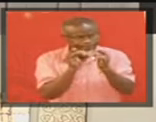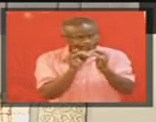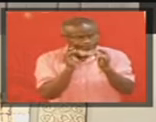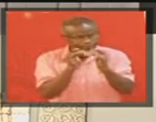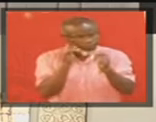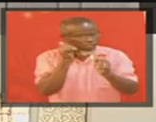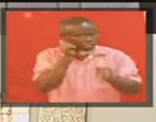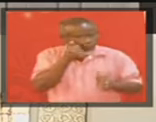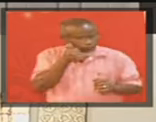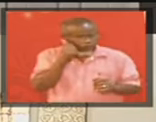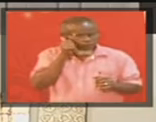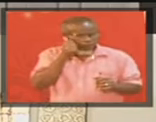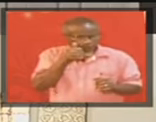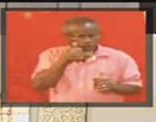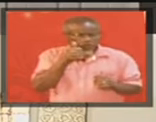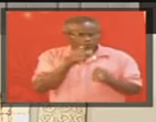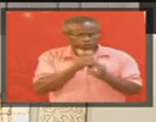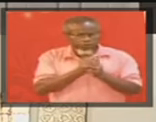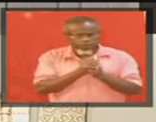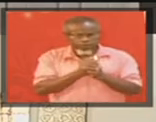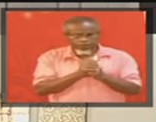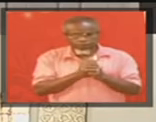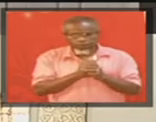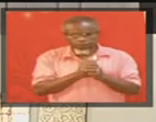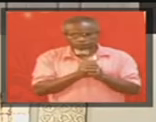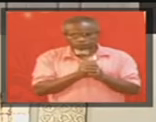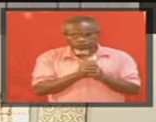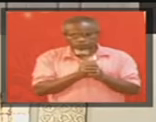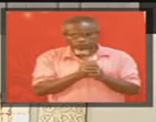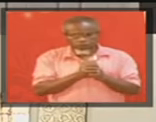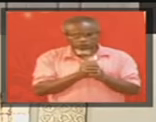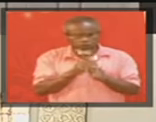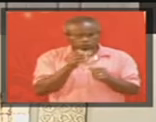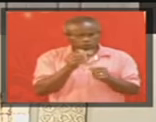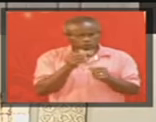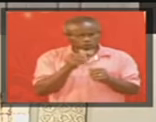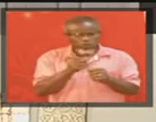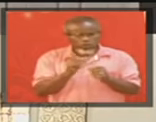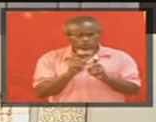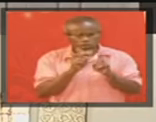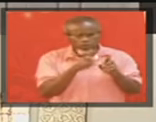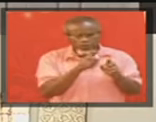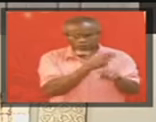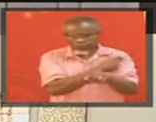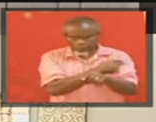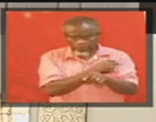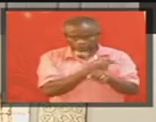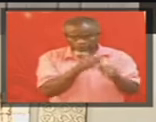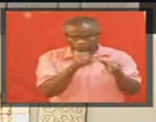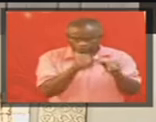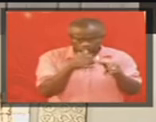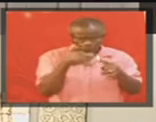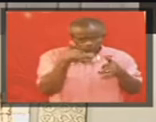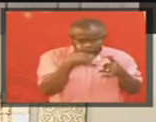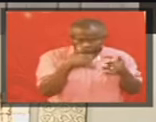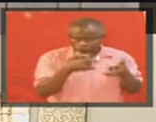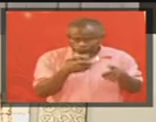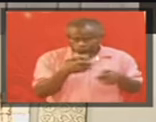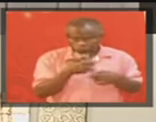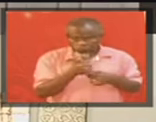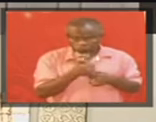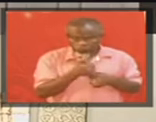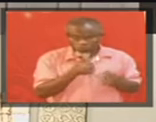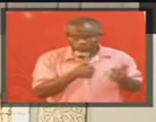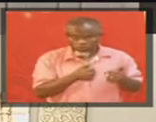way, we will then issue a time for them to be discharged, and they are discharged according to the criteria that has been previously set